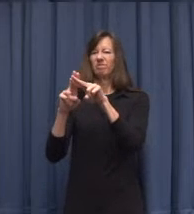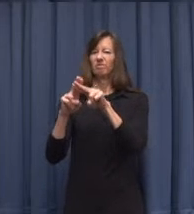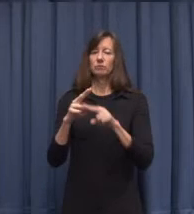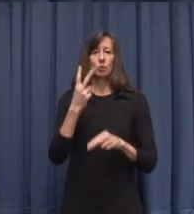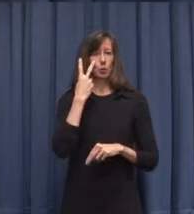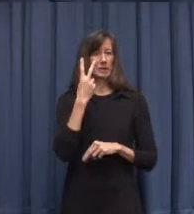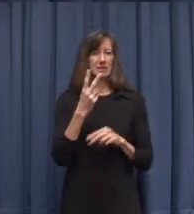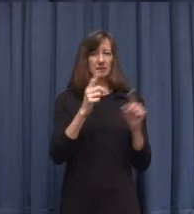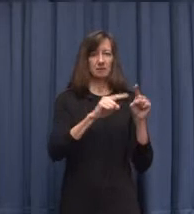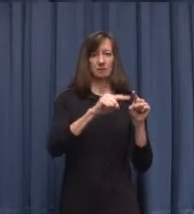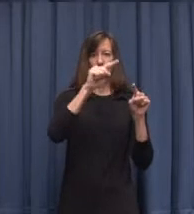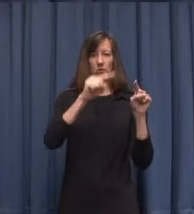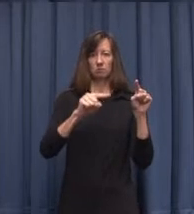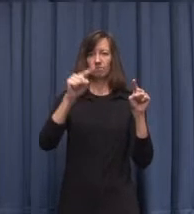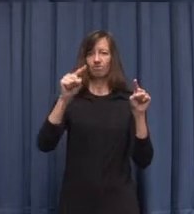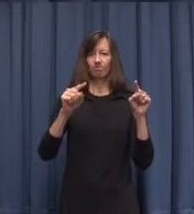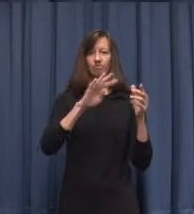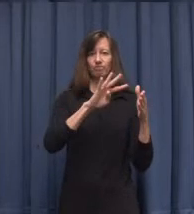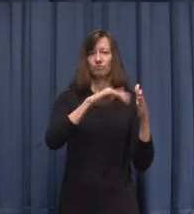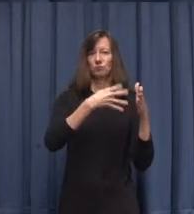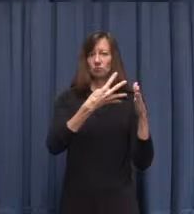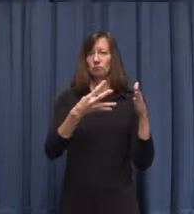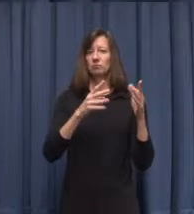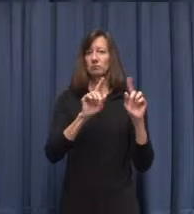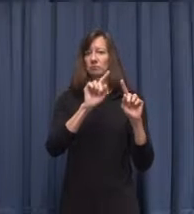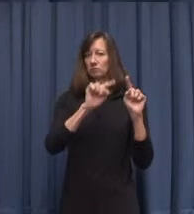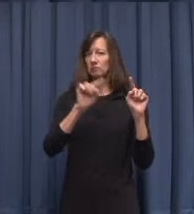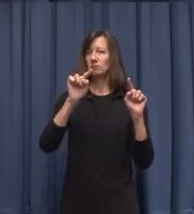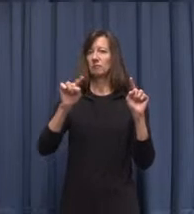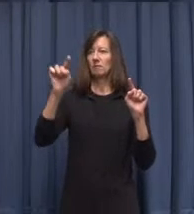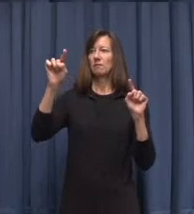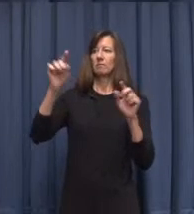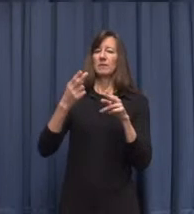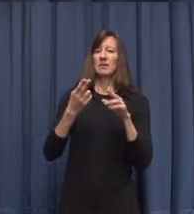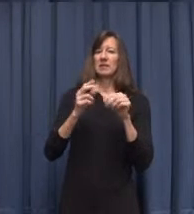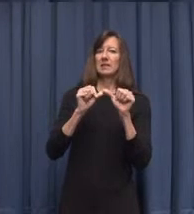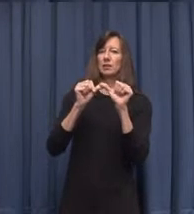up given the increased caseloads that we're seeing now.